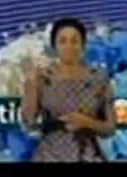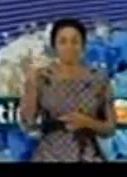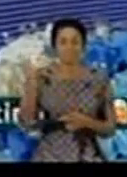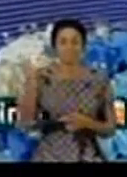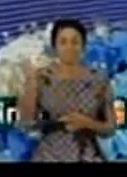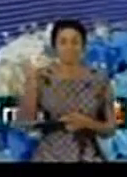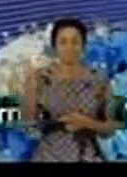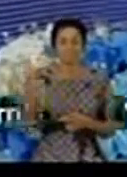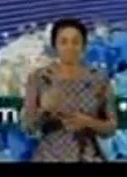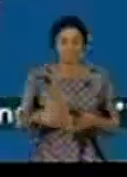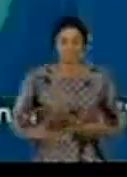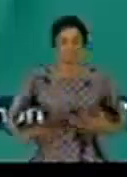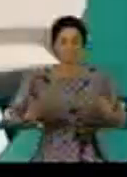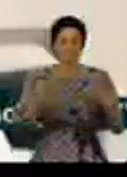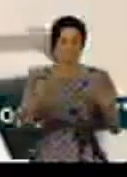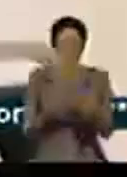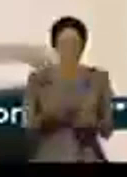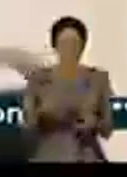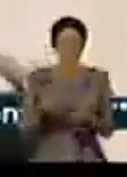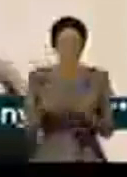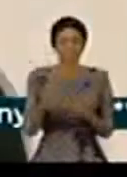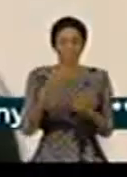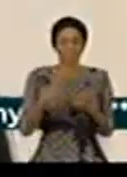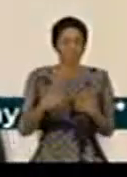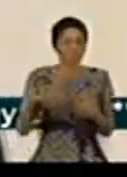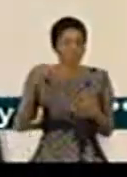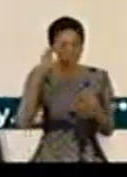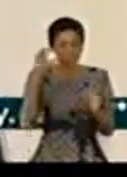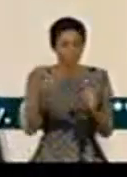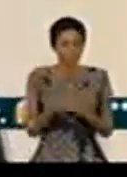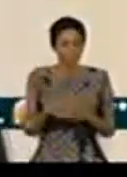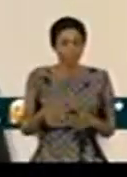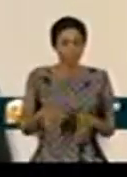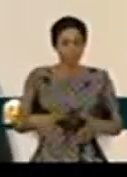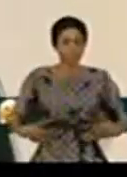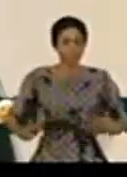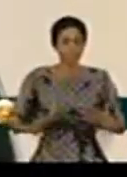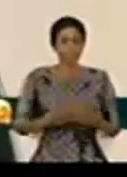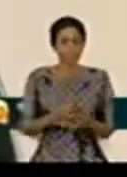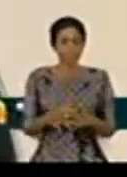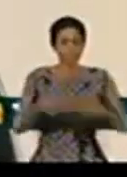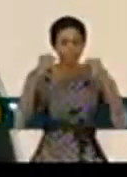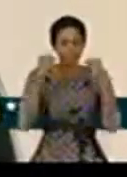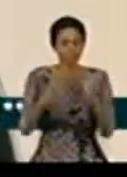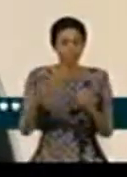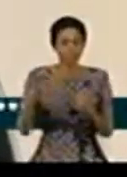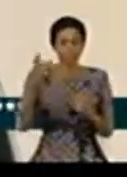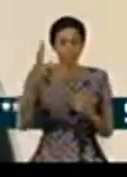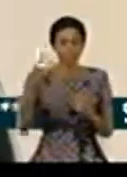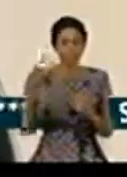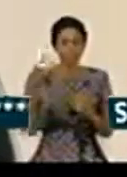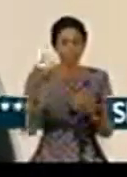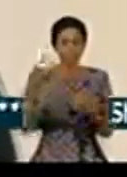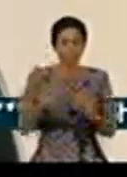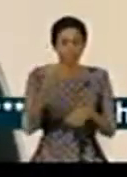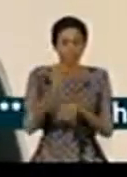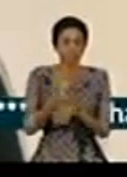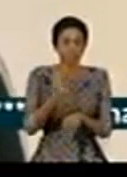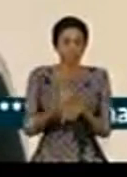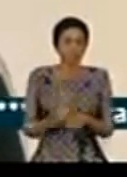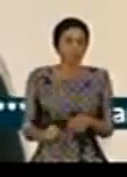pictures coming to you live. The power of God that has worked wonders in the life of